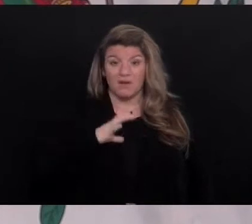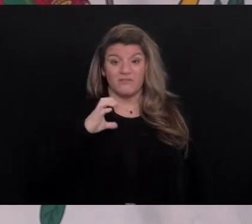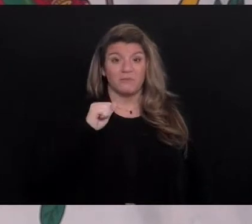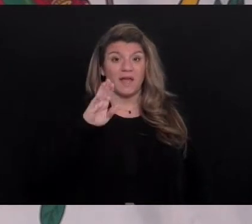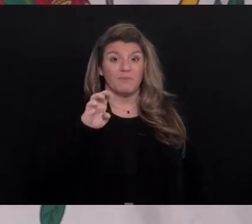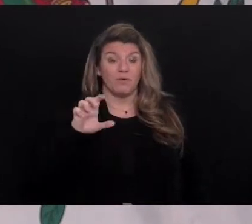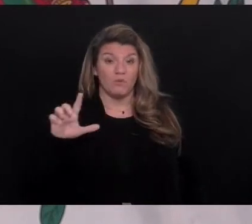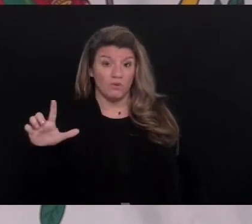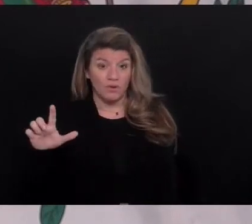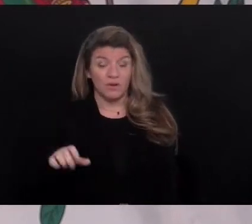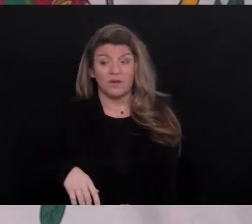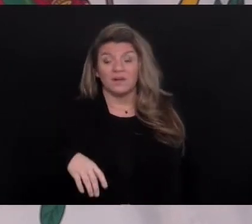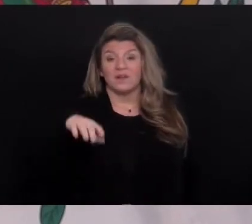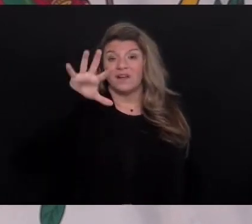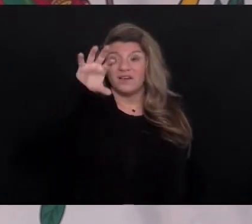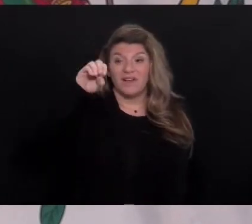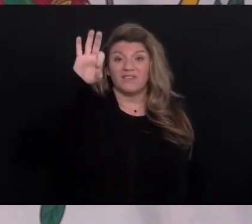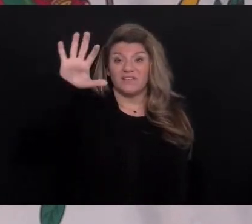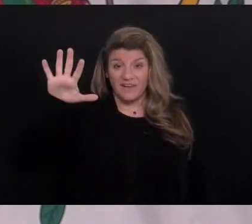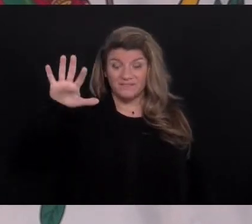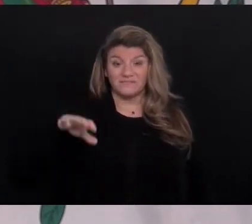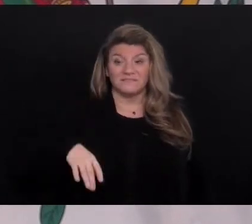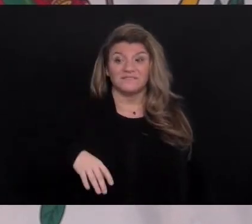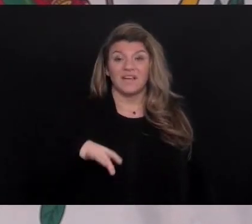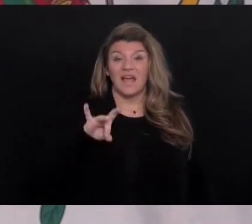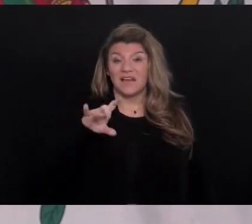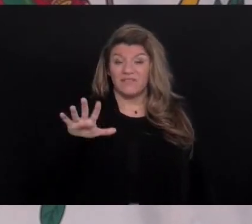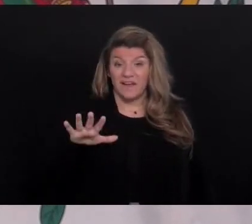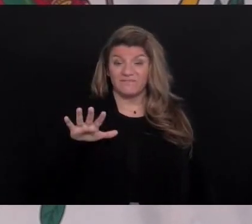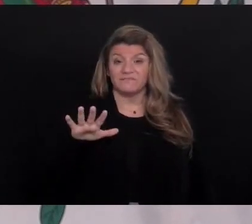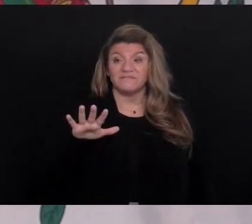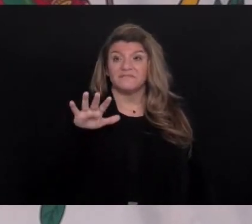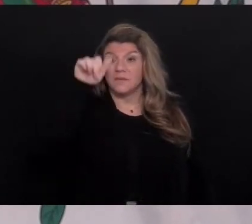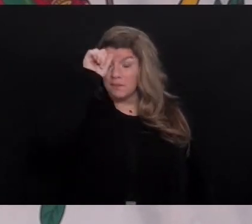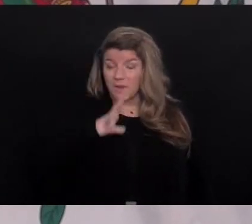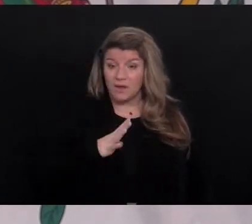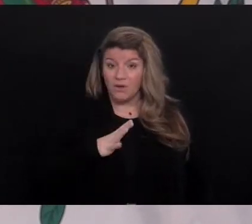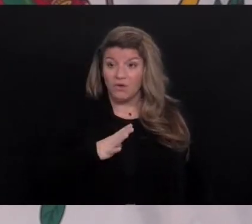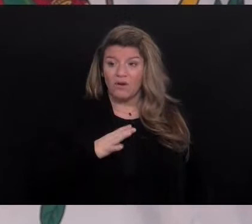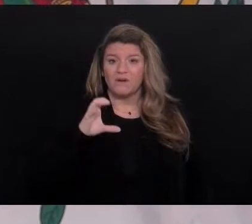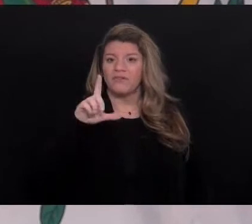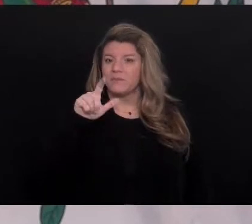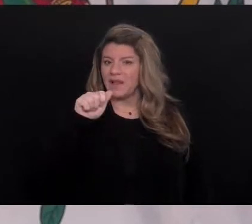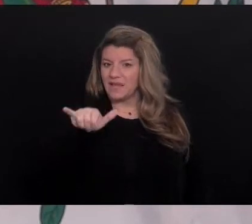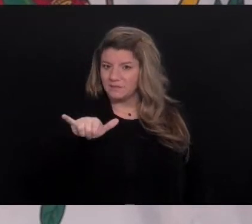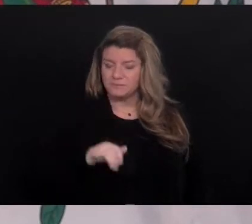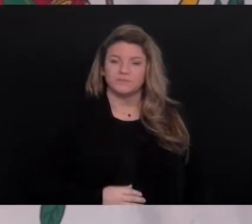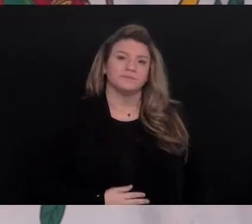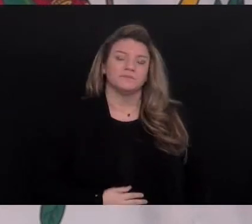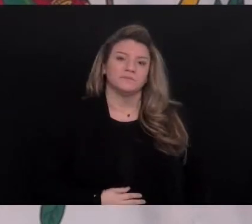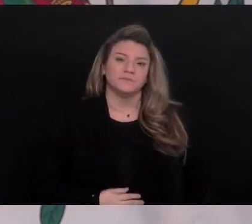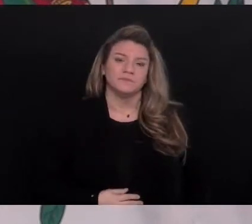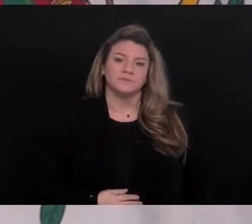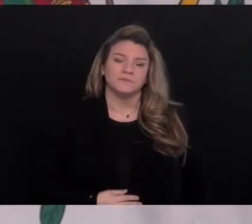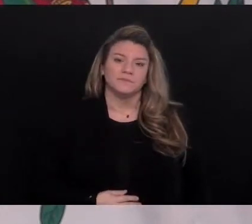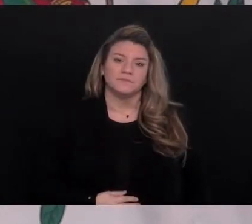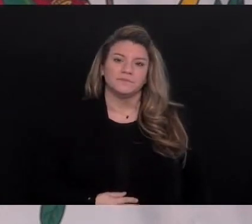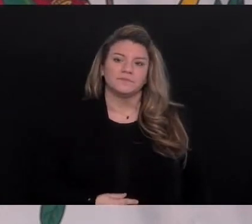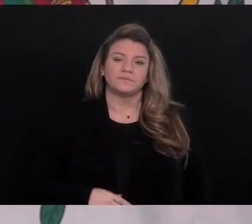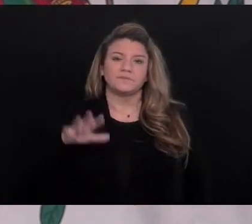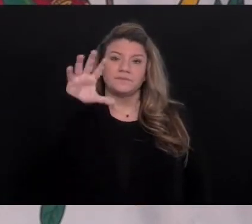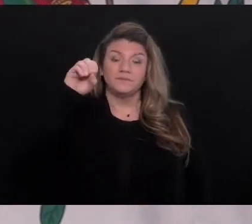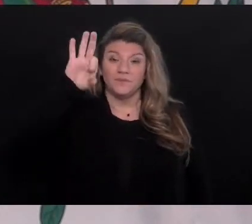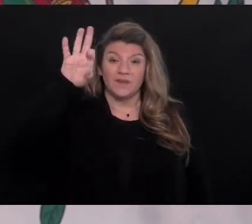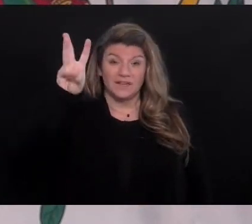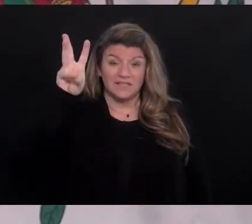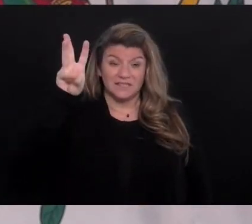County. The 5,095th is an 85-year-old male from Clay County. The